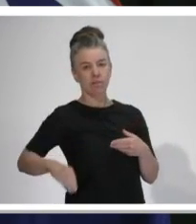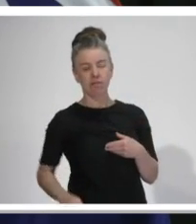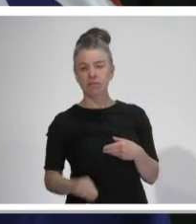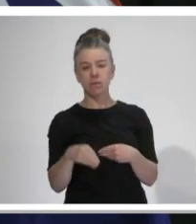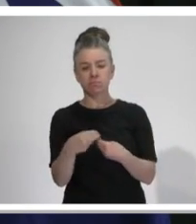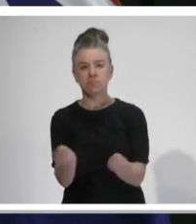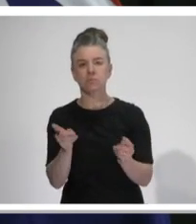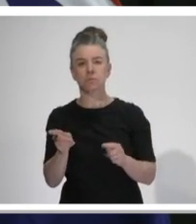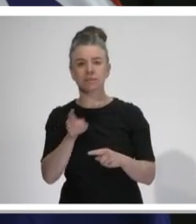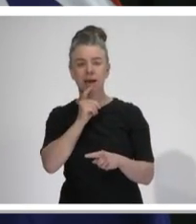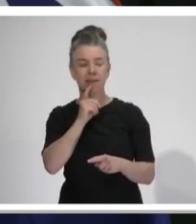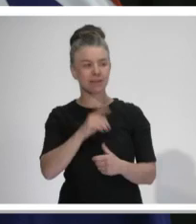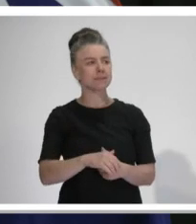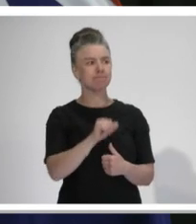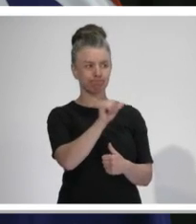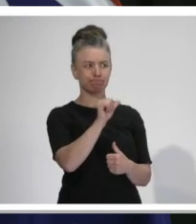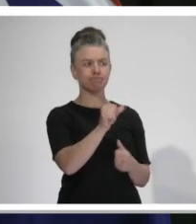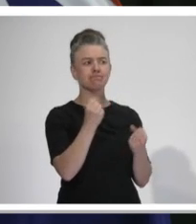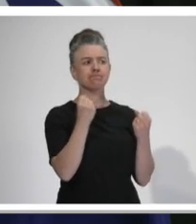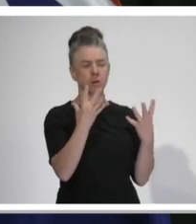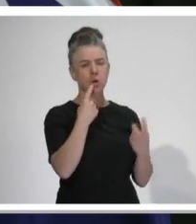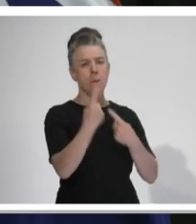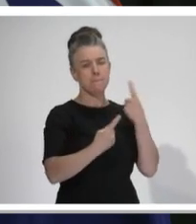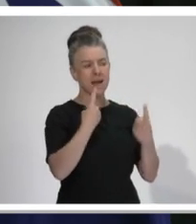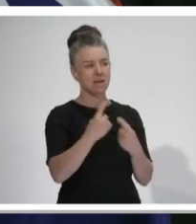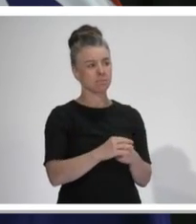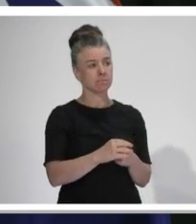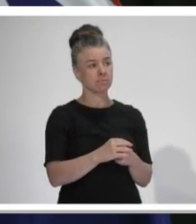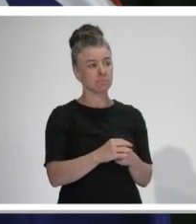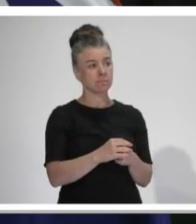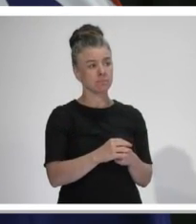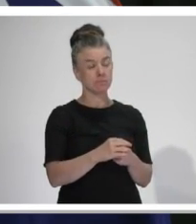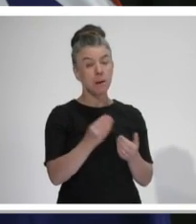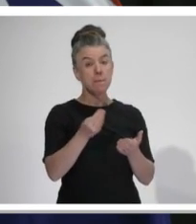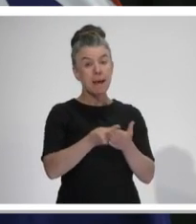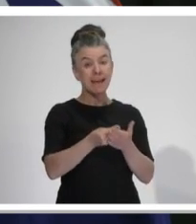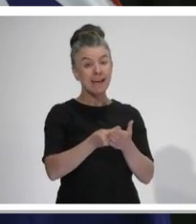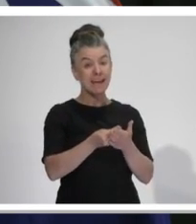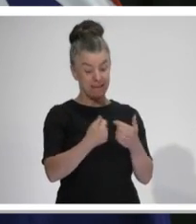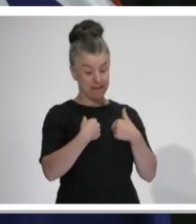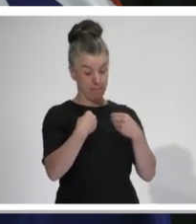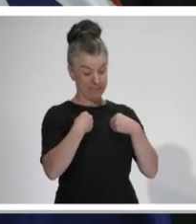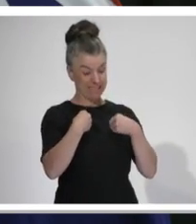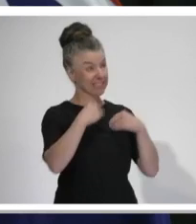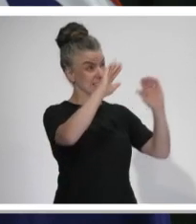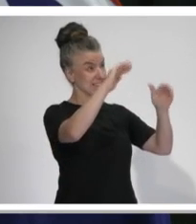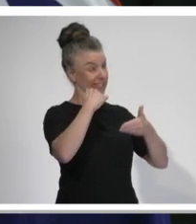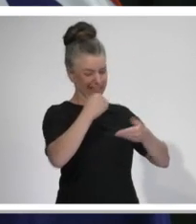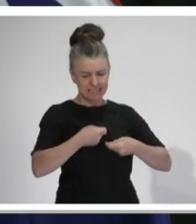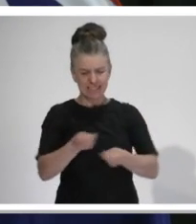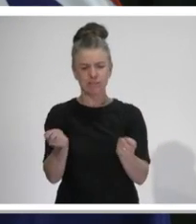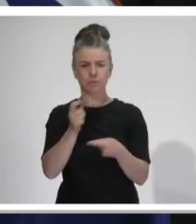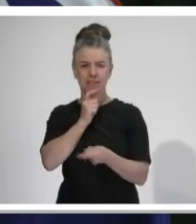that the purpose of the wage subsidy scheme is for money to reach employees and make sure that they stay attached to their business.